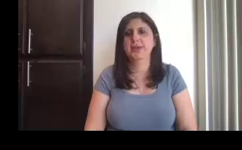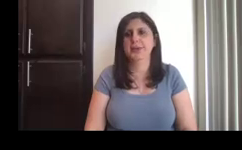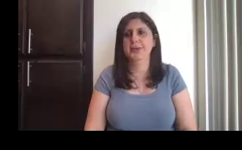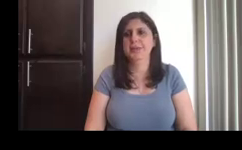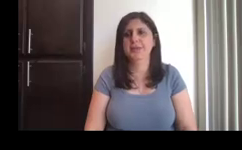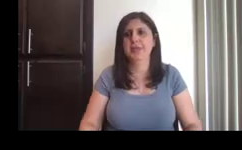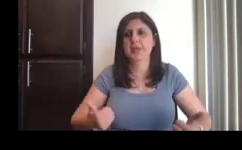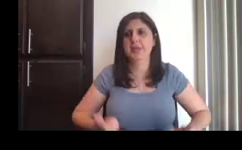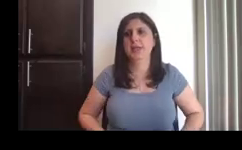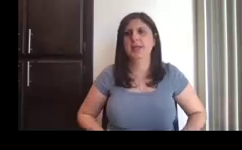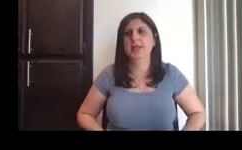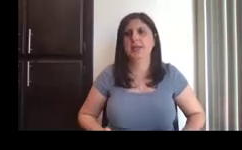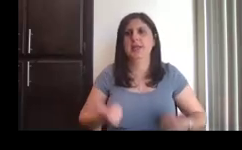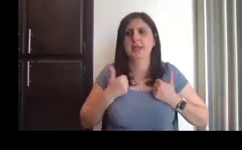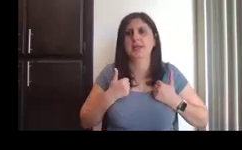Living room.